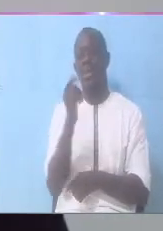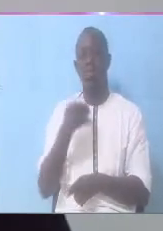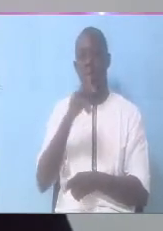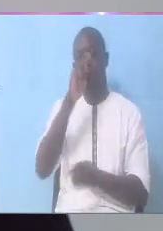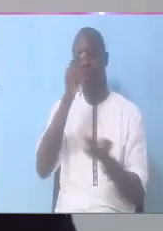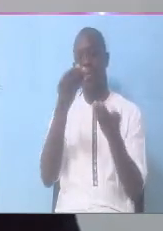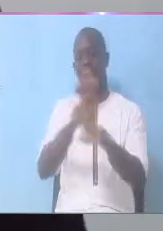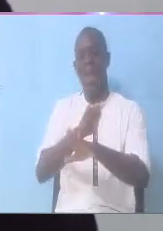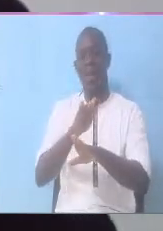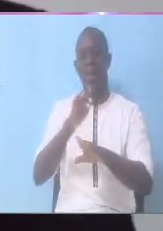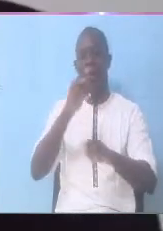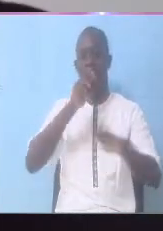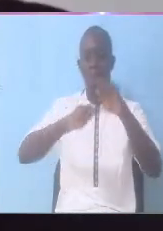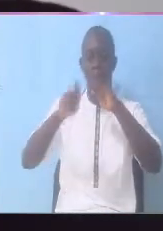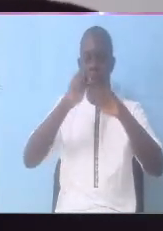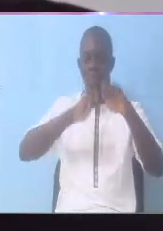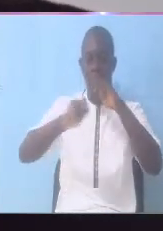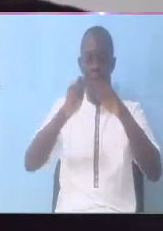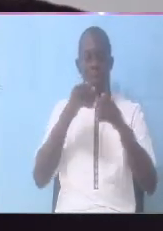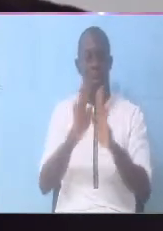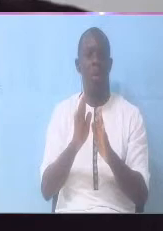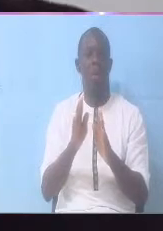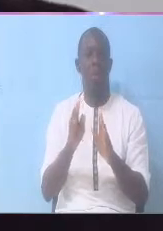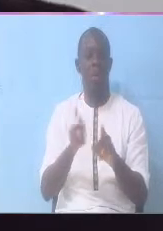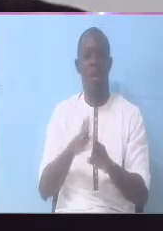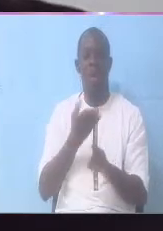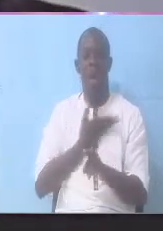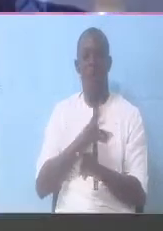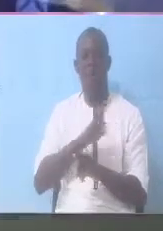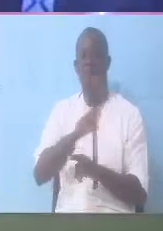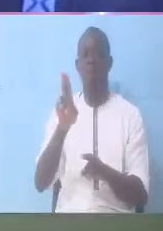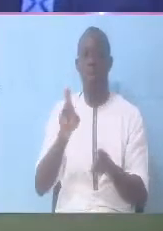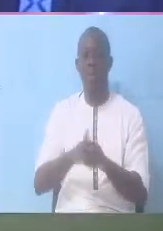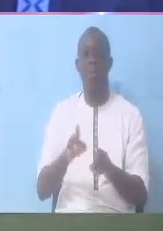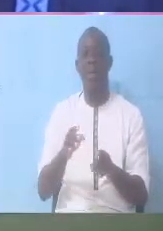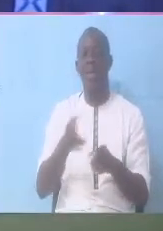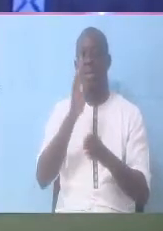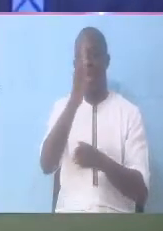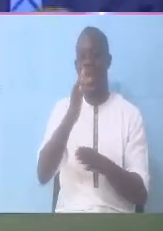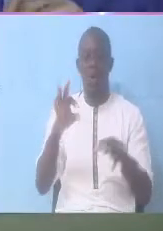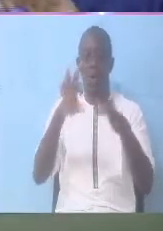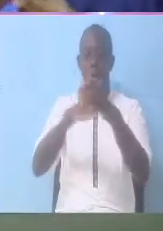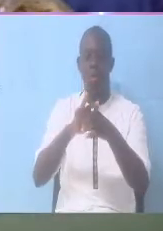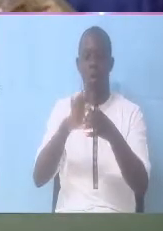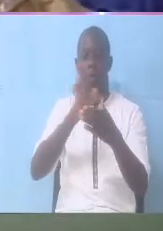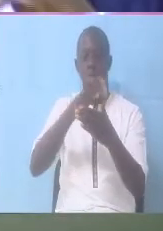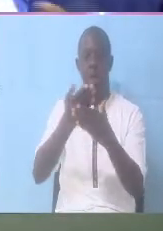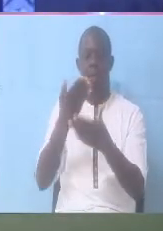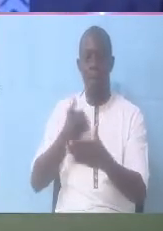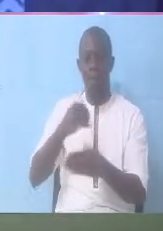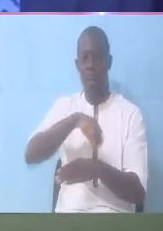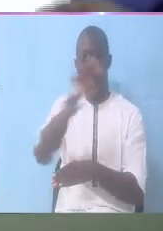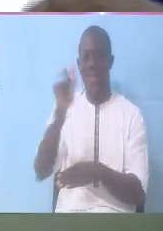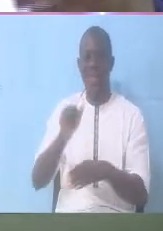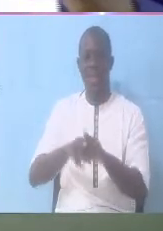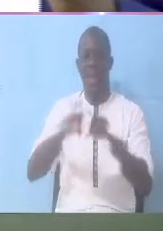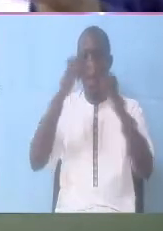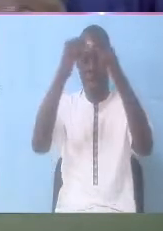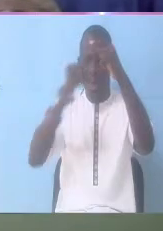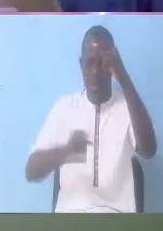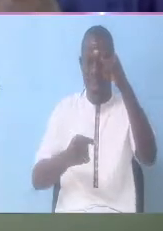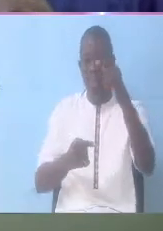spiritually. And that is why allow me to come here, sir. We do have to be between people on the list. It's just a...